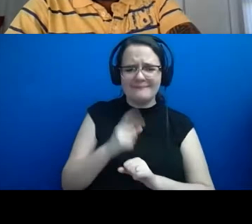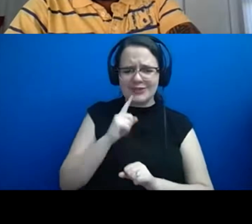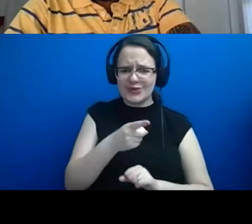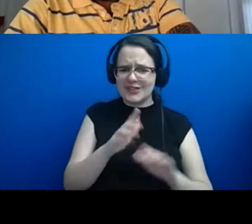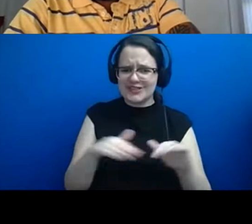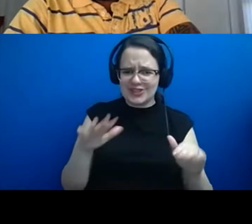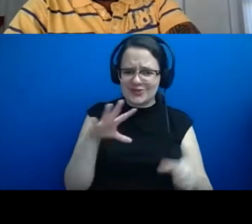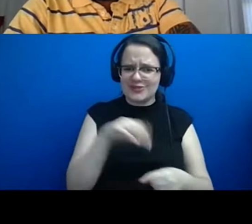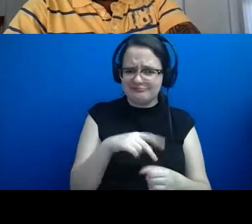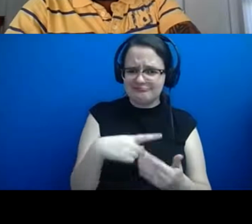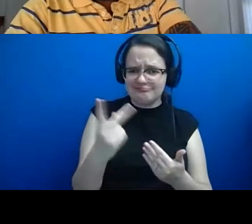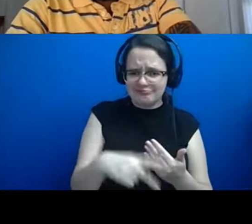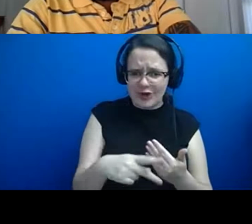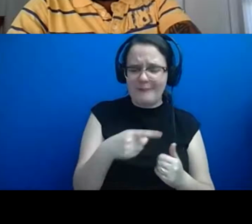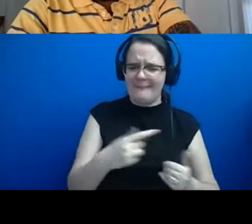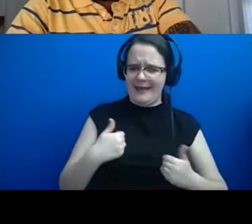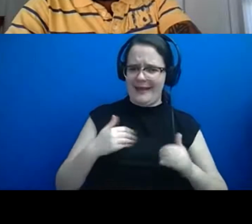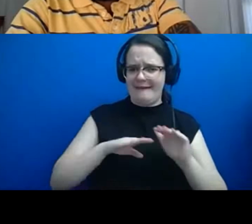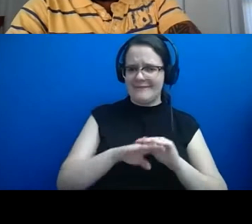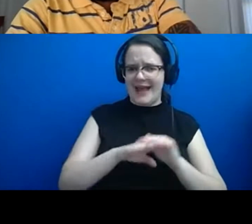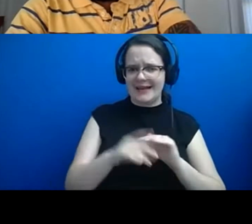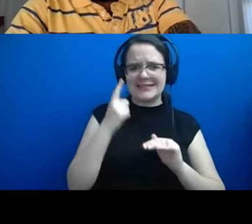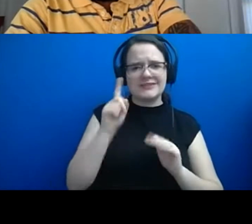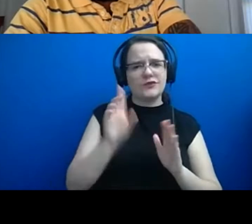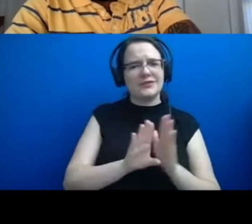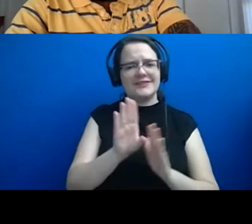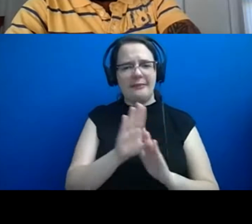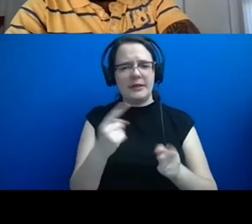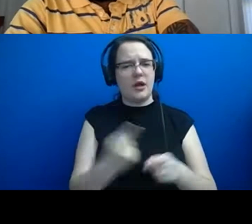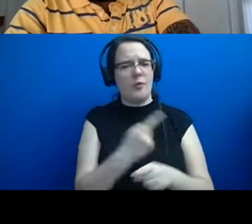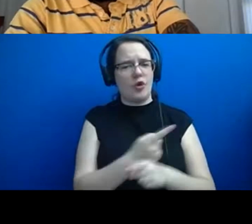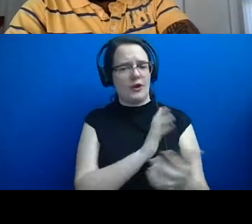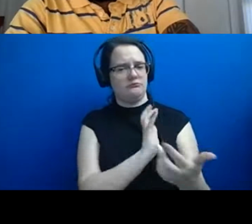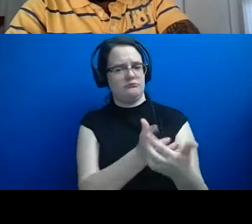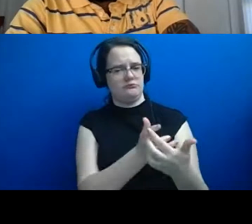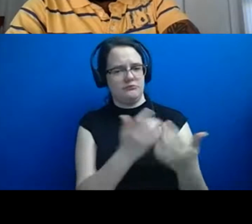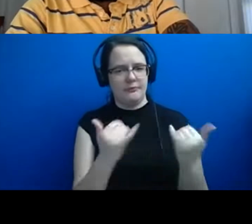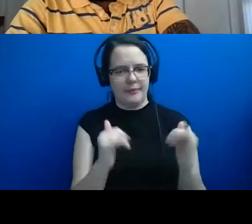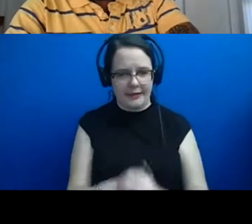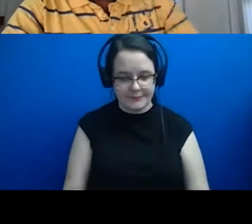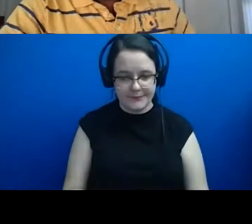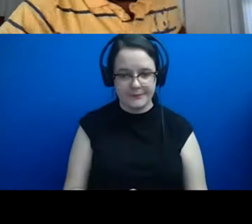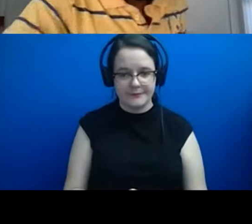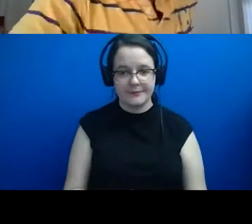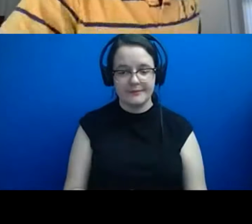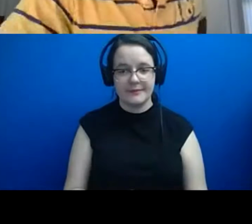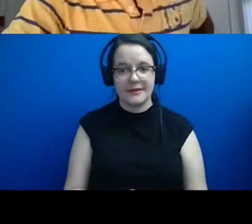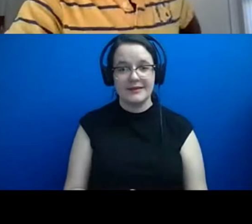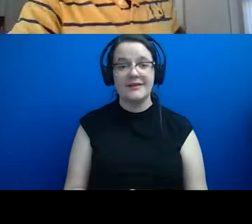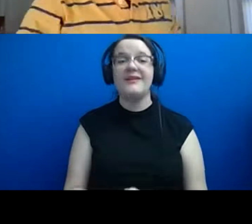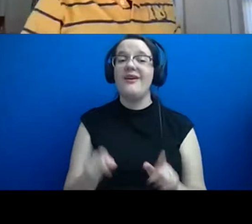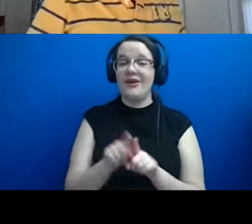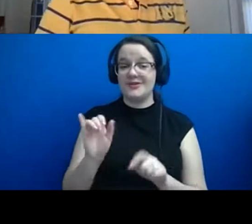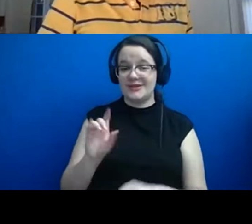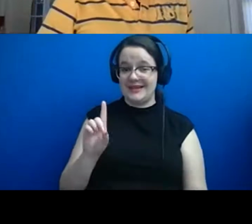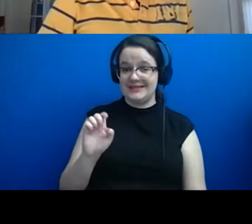the program have access to developmentally appropriate toys. And also, as Debbie mentioned, we